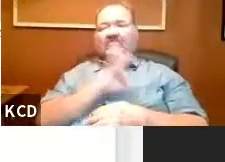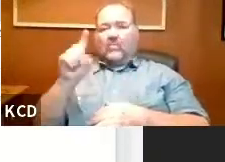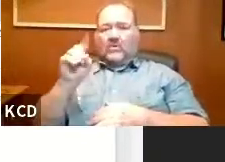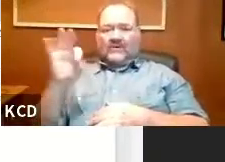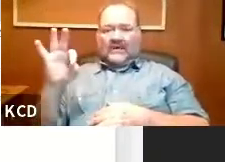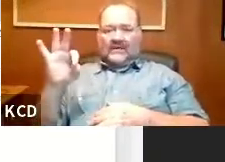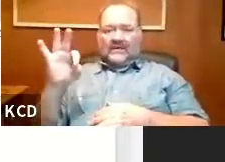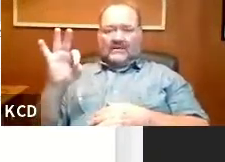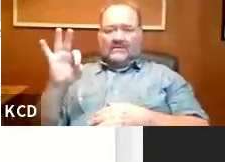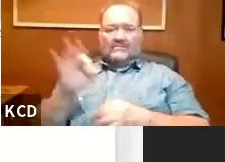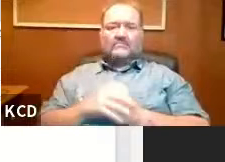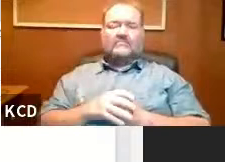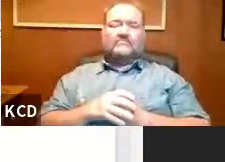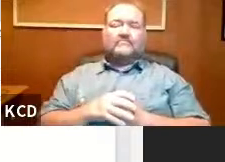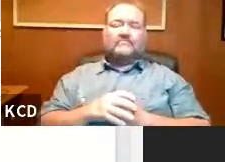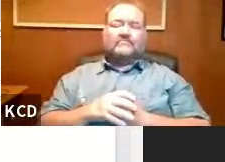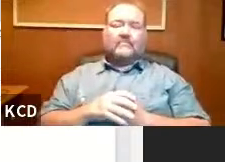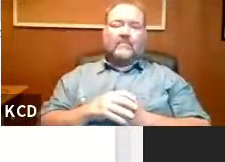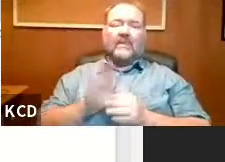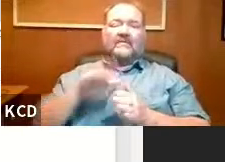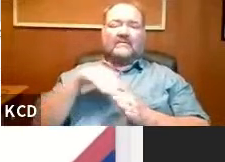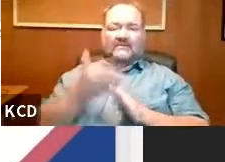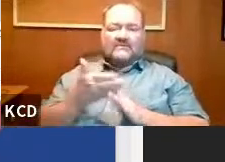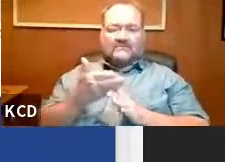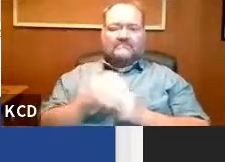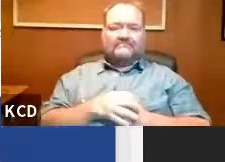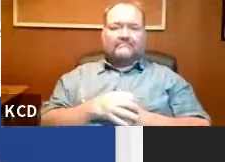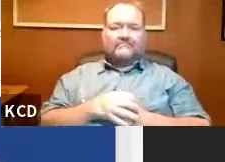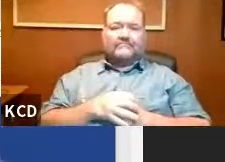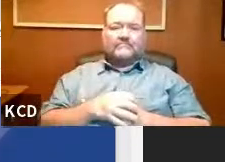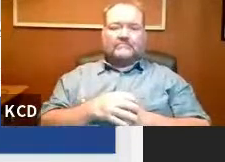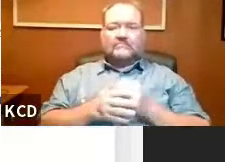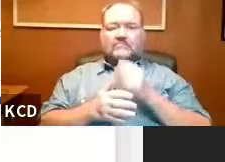109. Next slide.